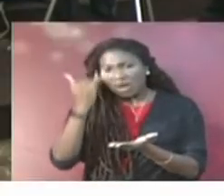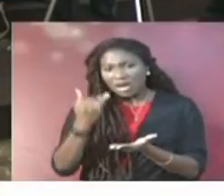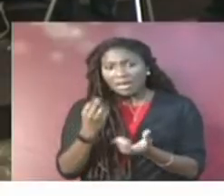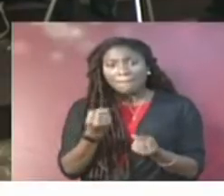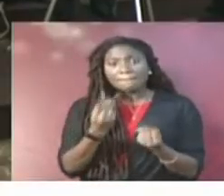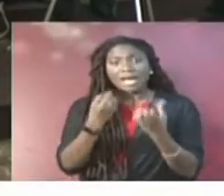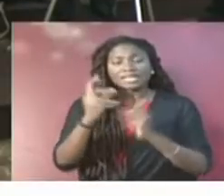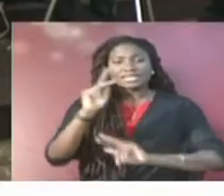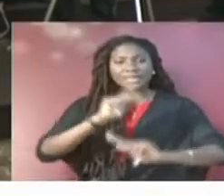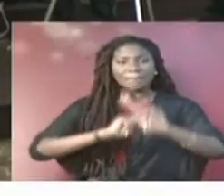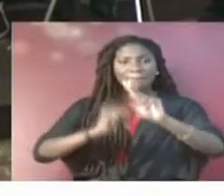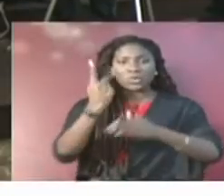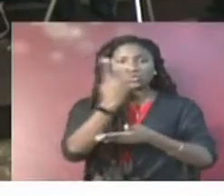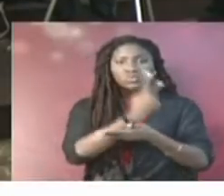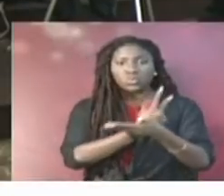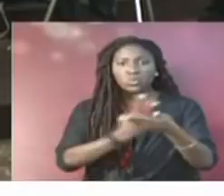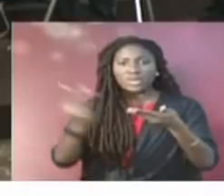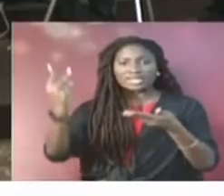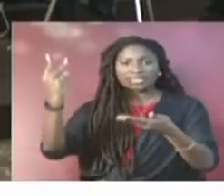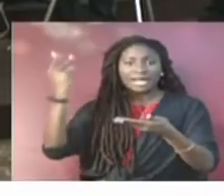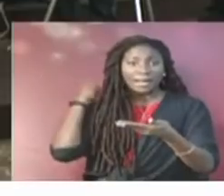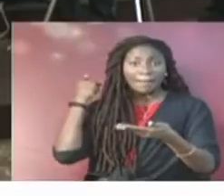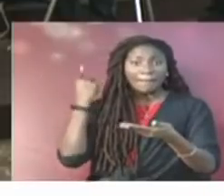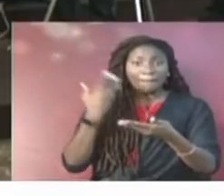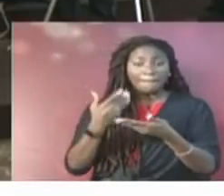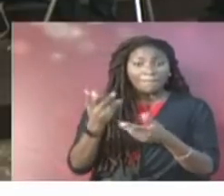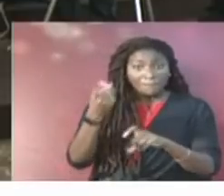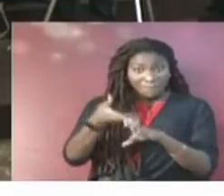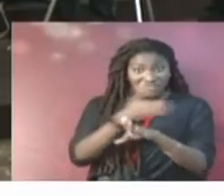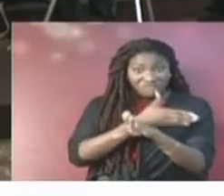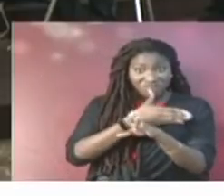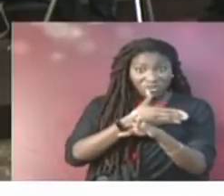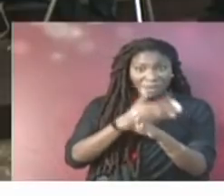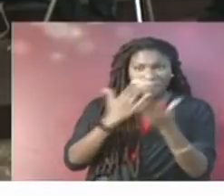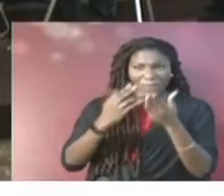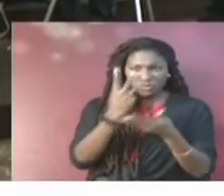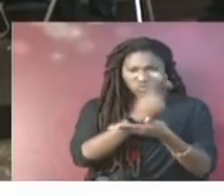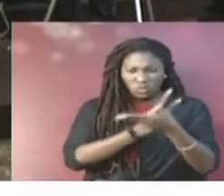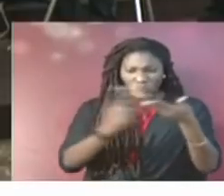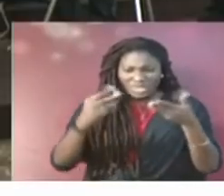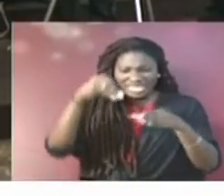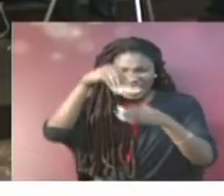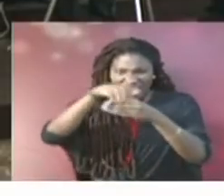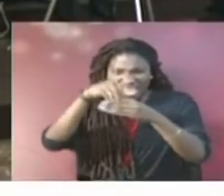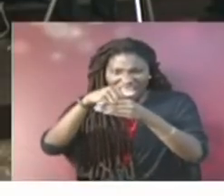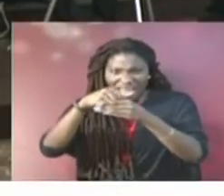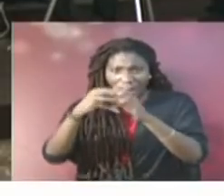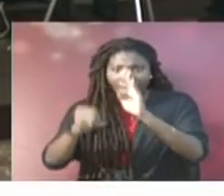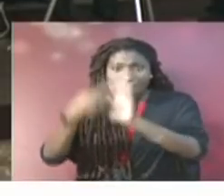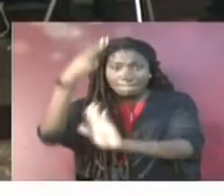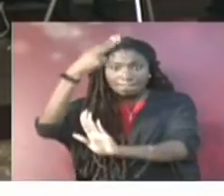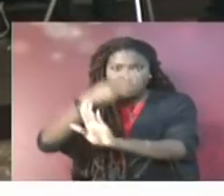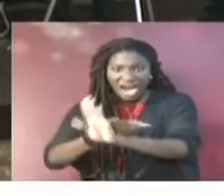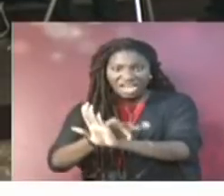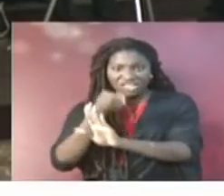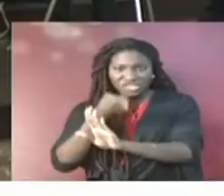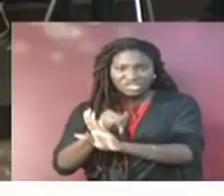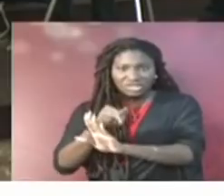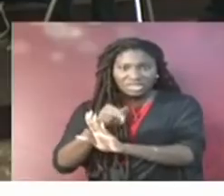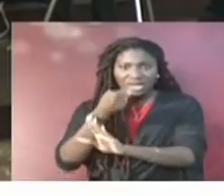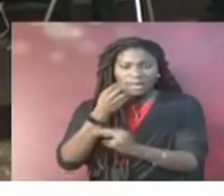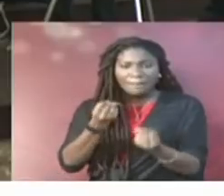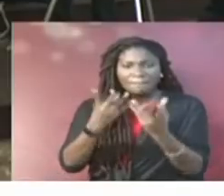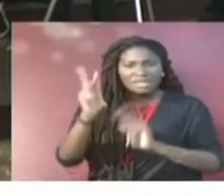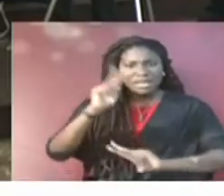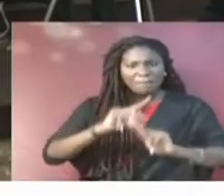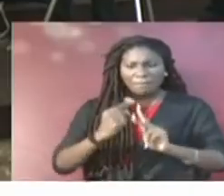I'm assuming that something would have happened 2 weeks into March that would have spurred up this climb in cases. Also, what